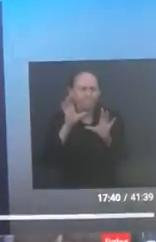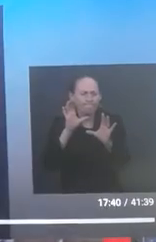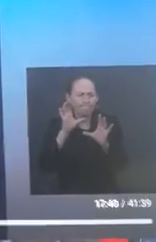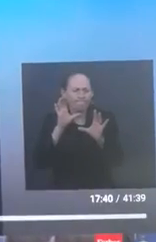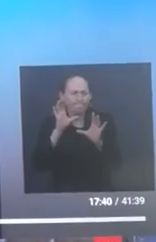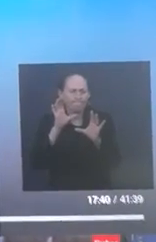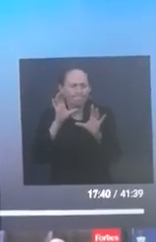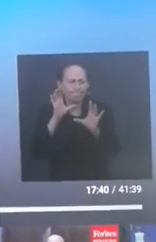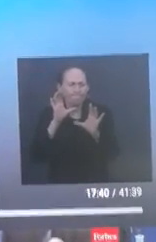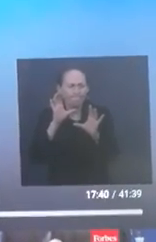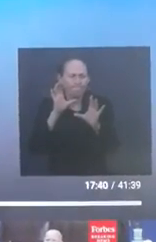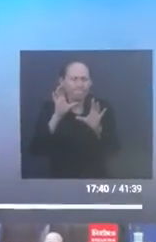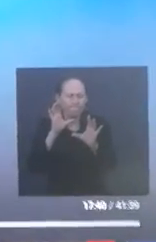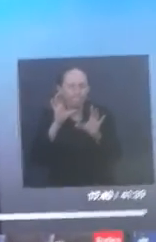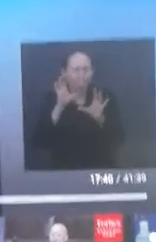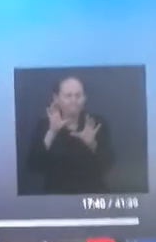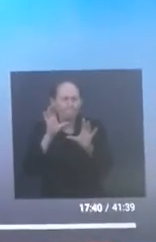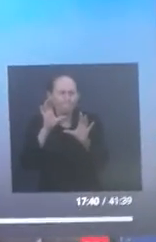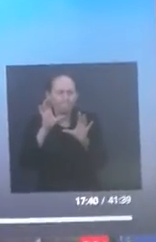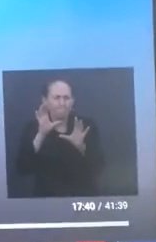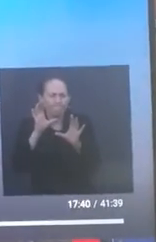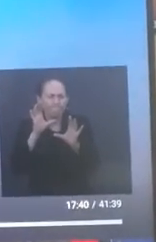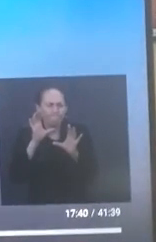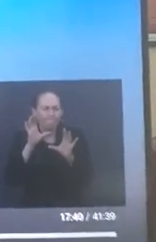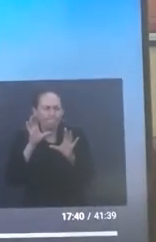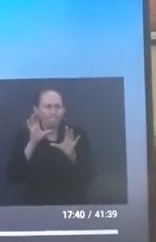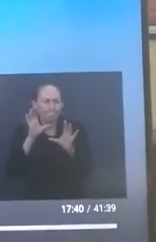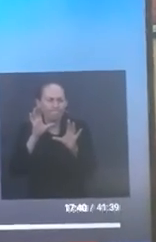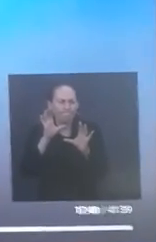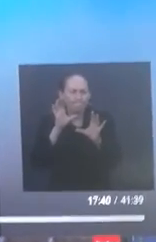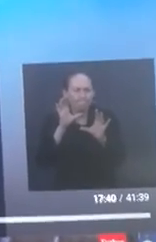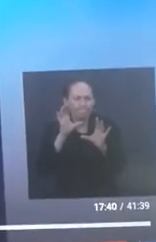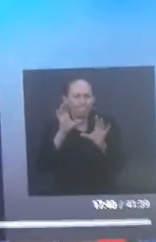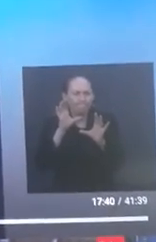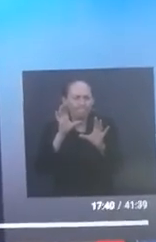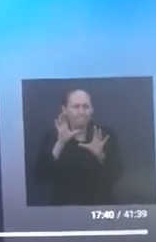Yeah, like going after parents for standing up for their children.